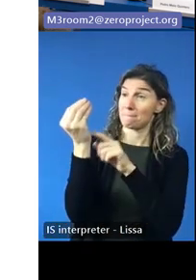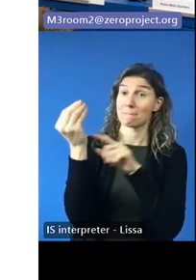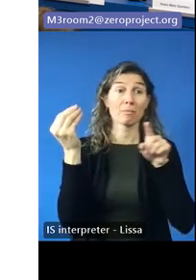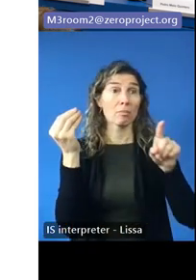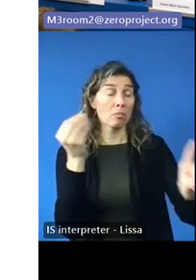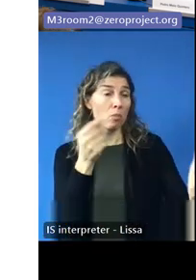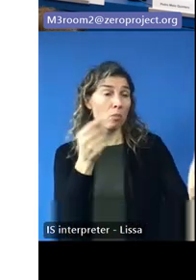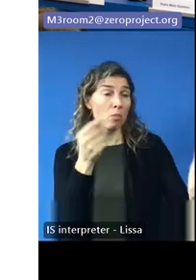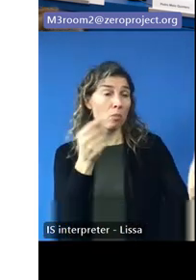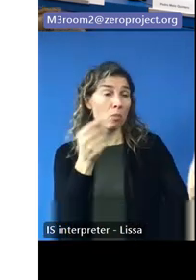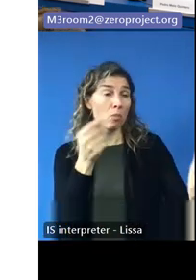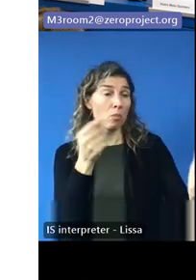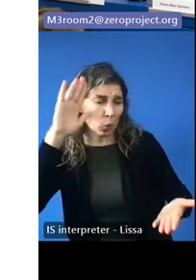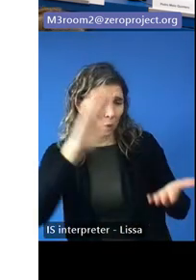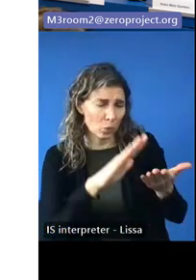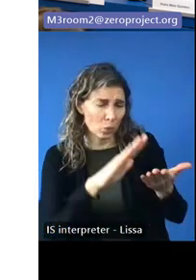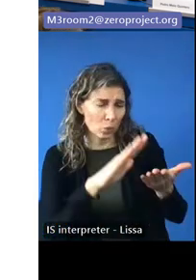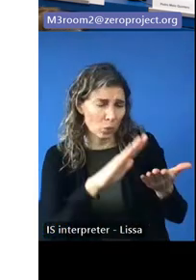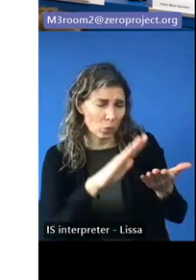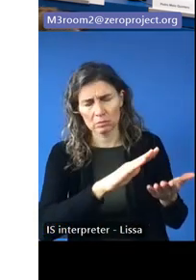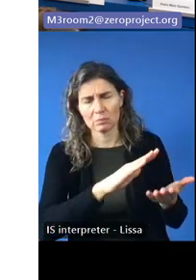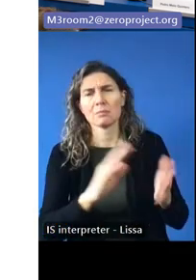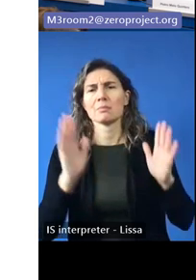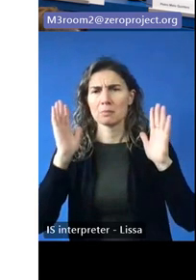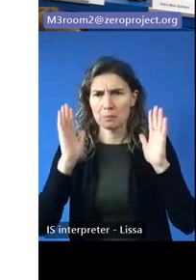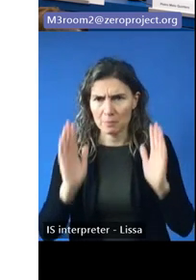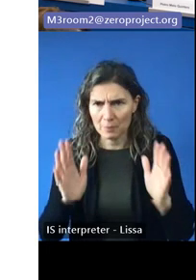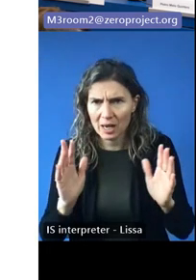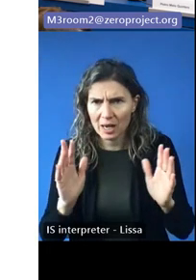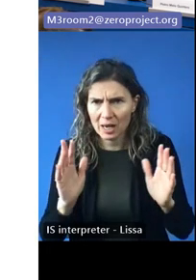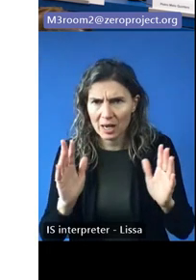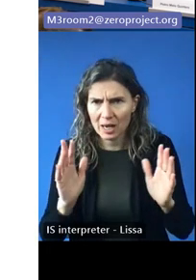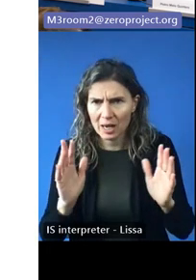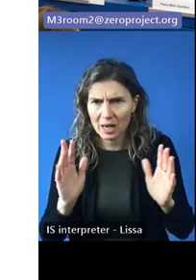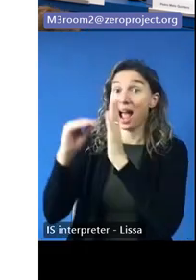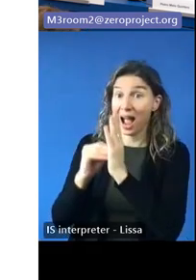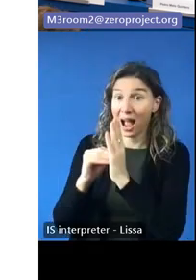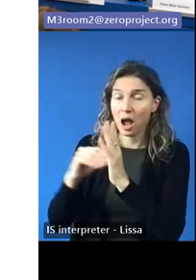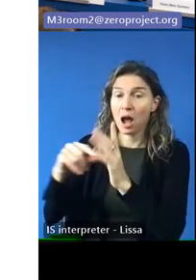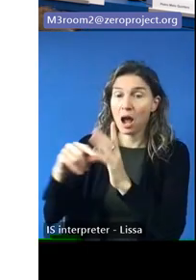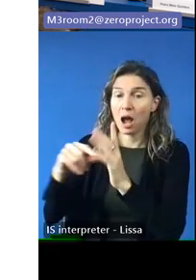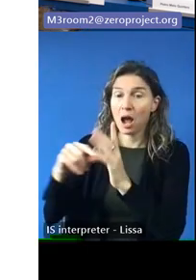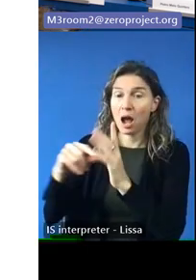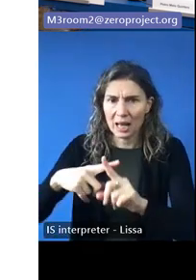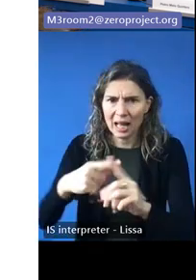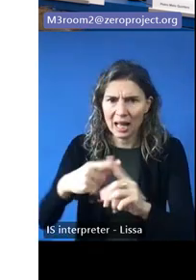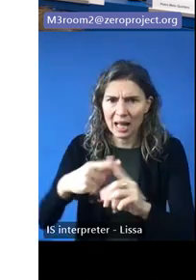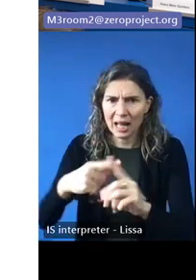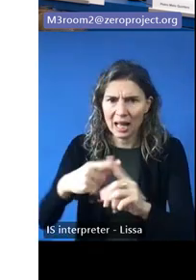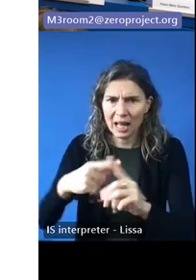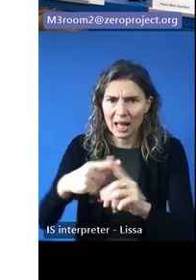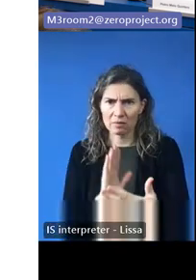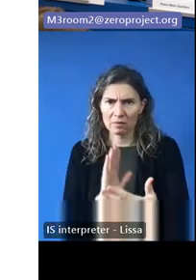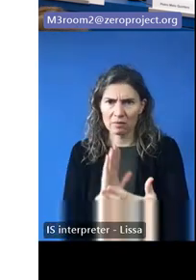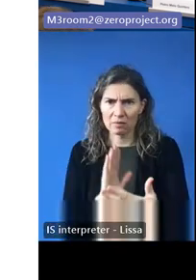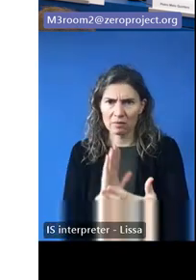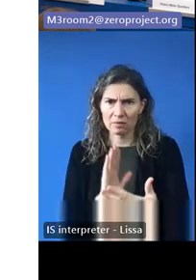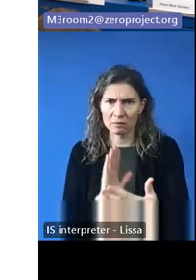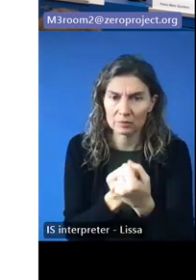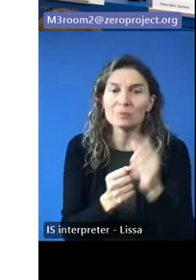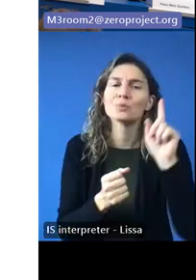women if it is not accompanied by integral measures. This is why the Morada app carried out the following actions.